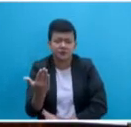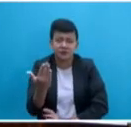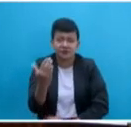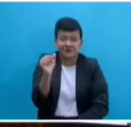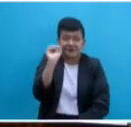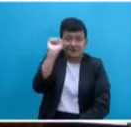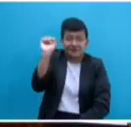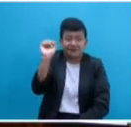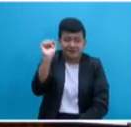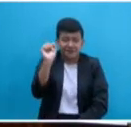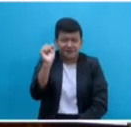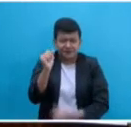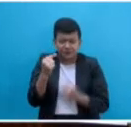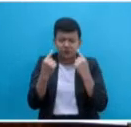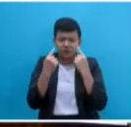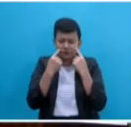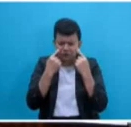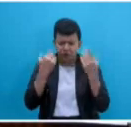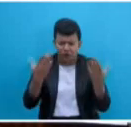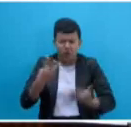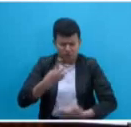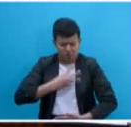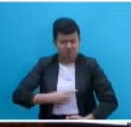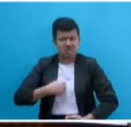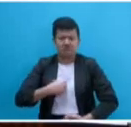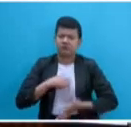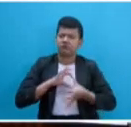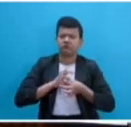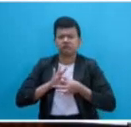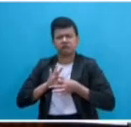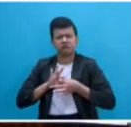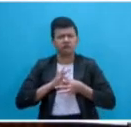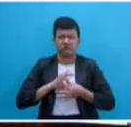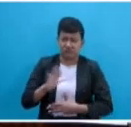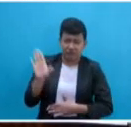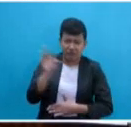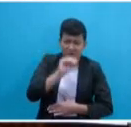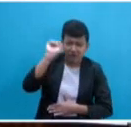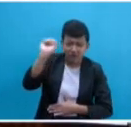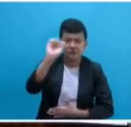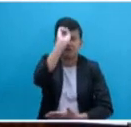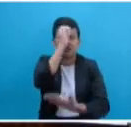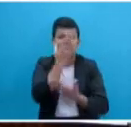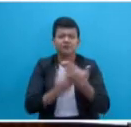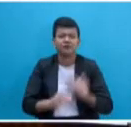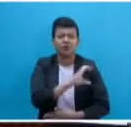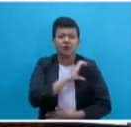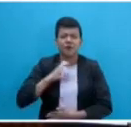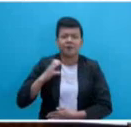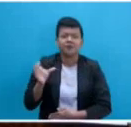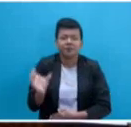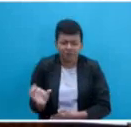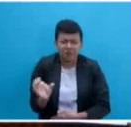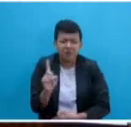own will and the mission, and crafted by these experienced staff. They had to be couched in such a way that